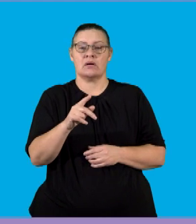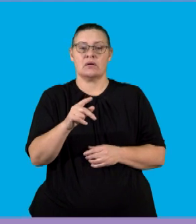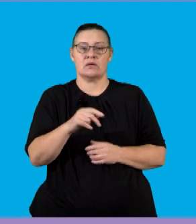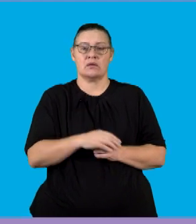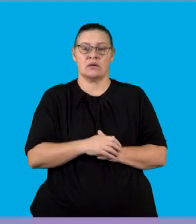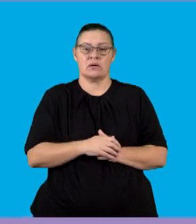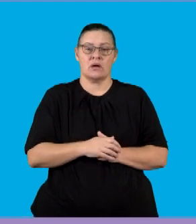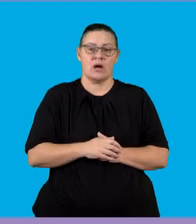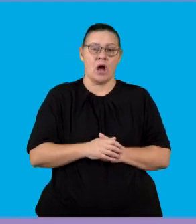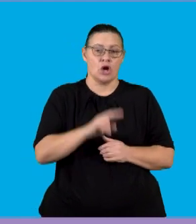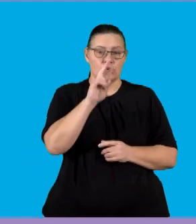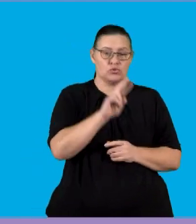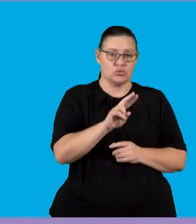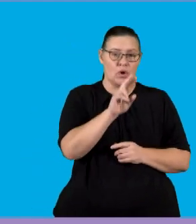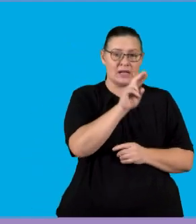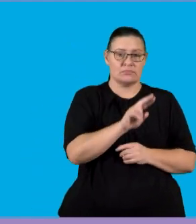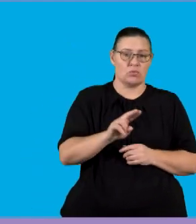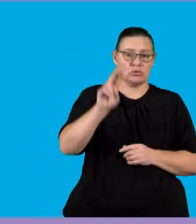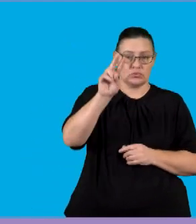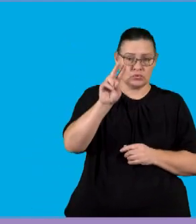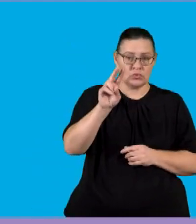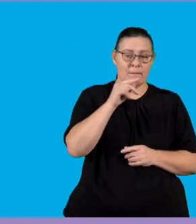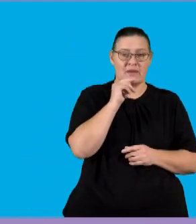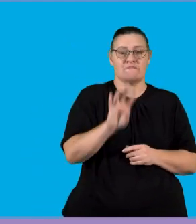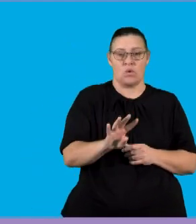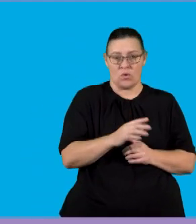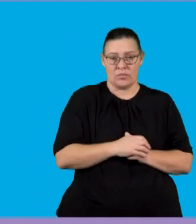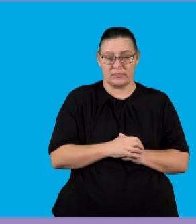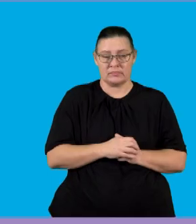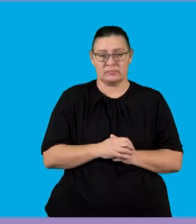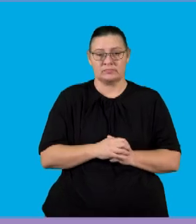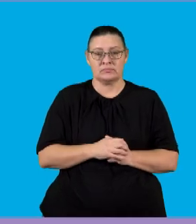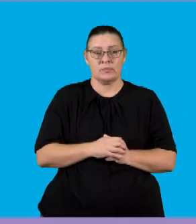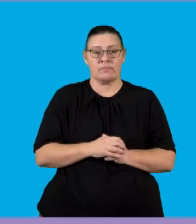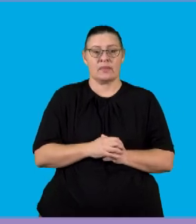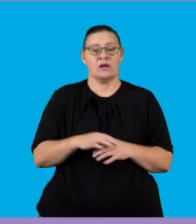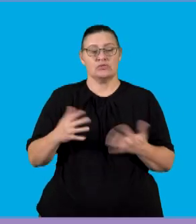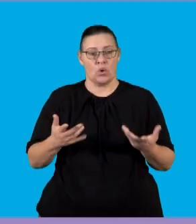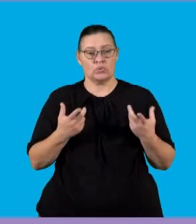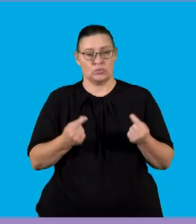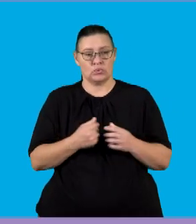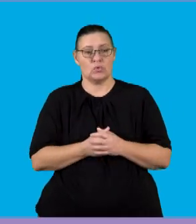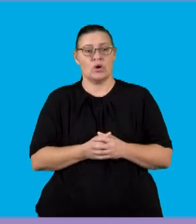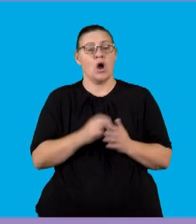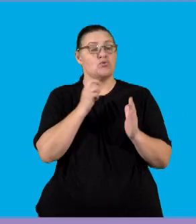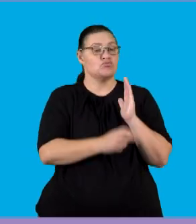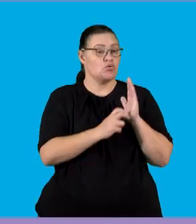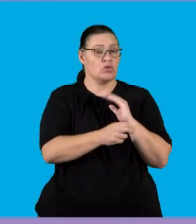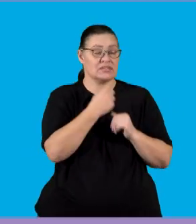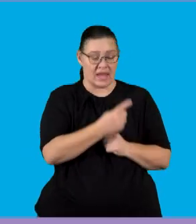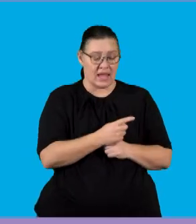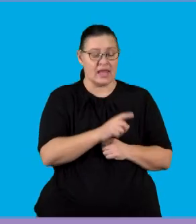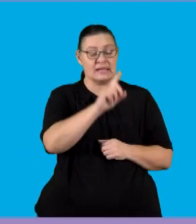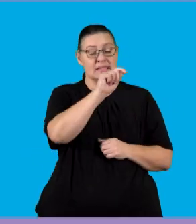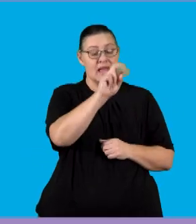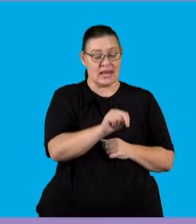2 exponent 2 is, of course, our 4. But let us see how this is done. So as we have shown there, our rule will